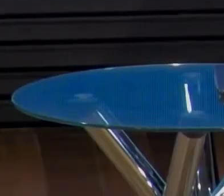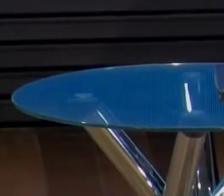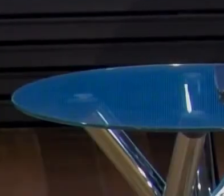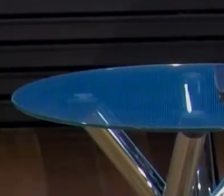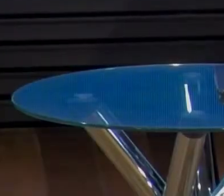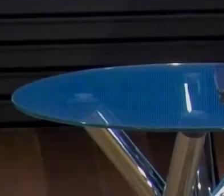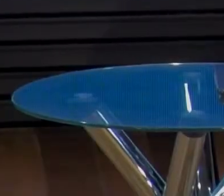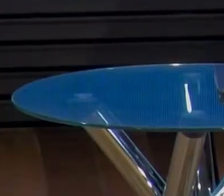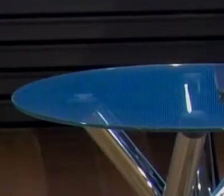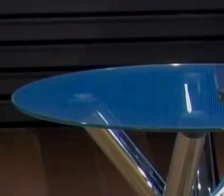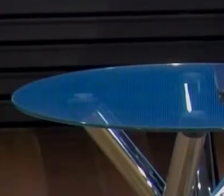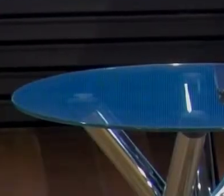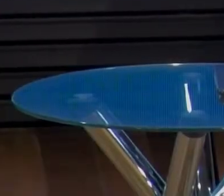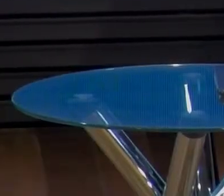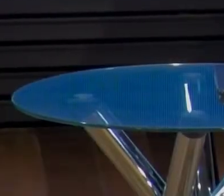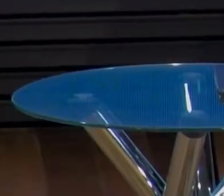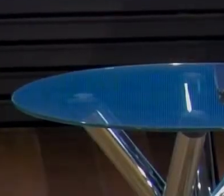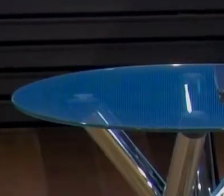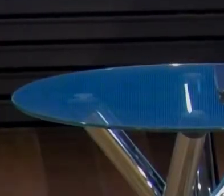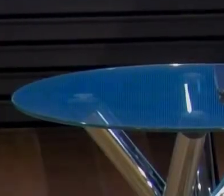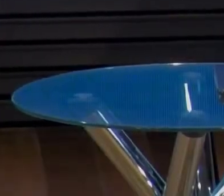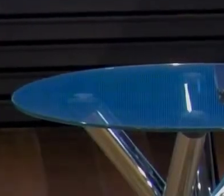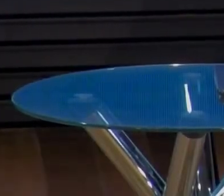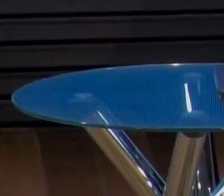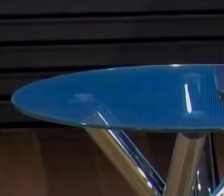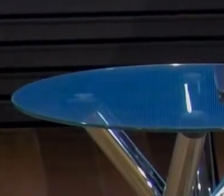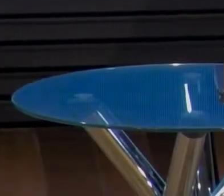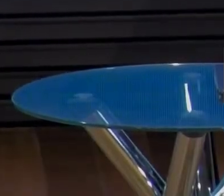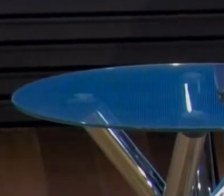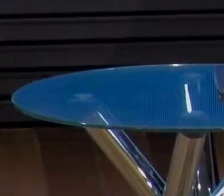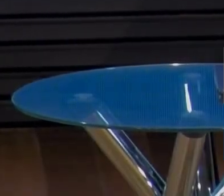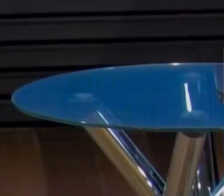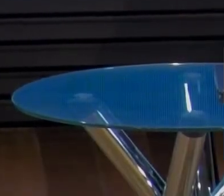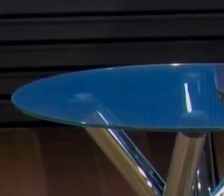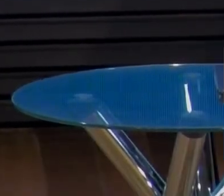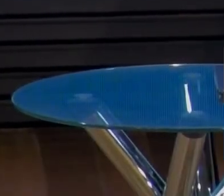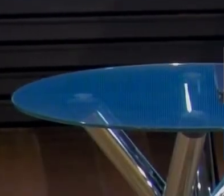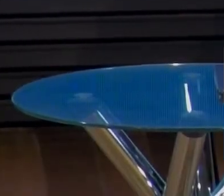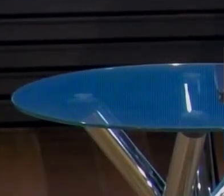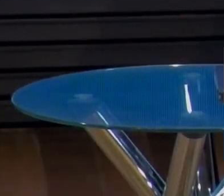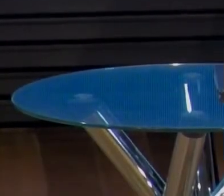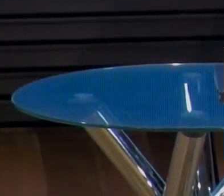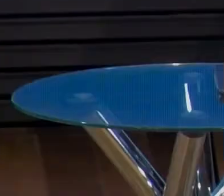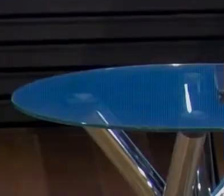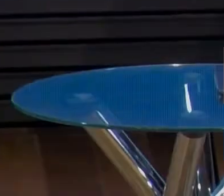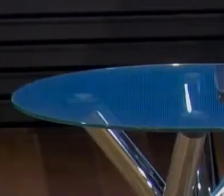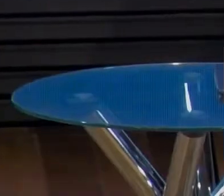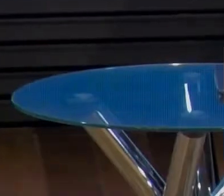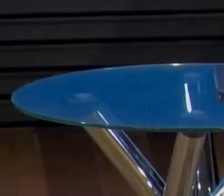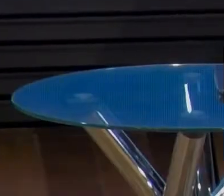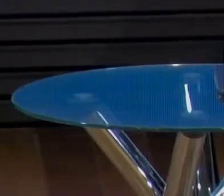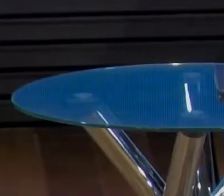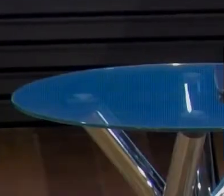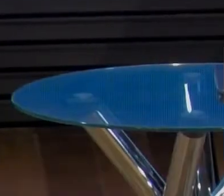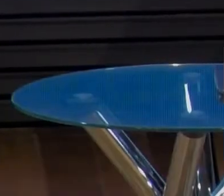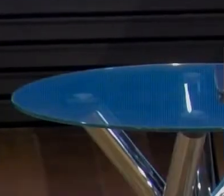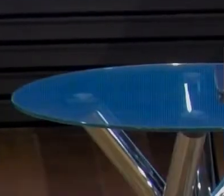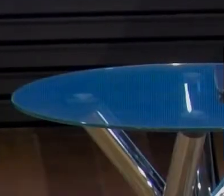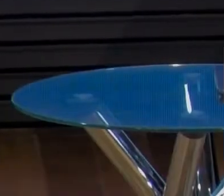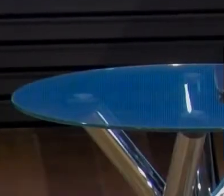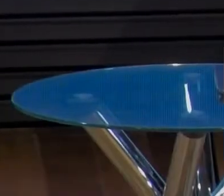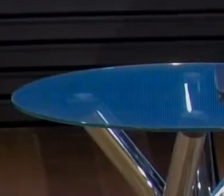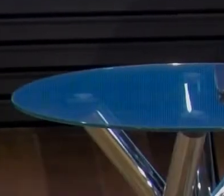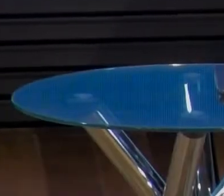to English. First, I would like to thank IBRA for the invitation for the event. Our sector needs events like this.